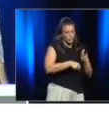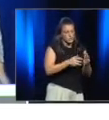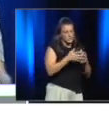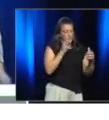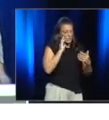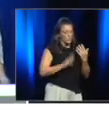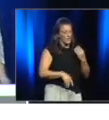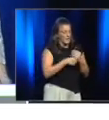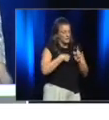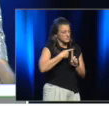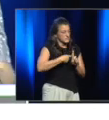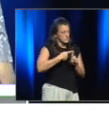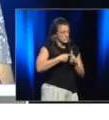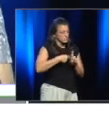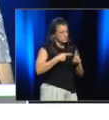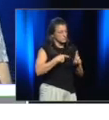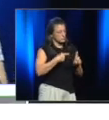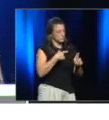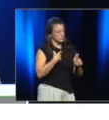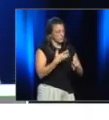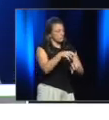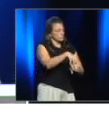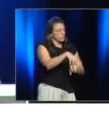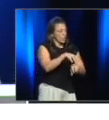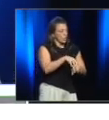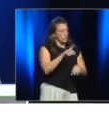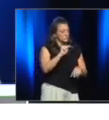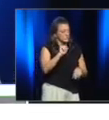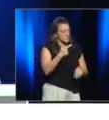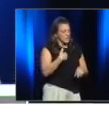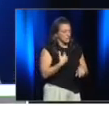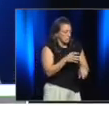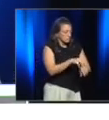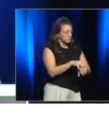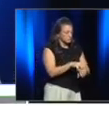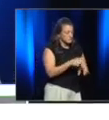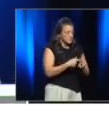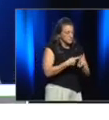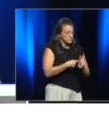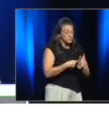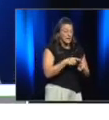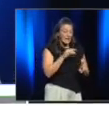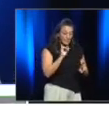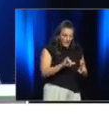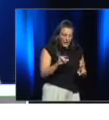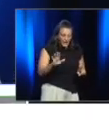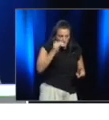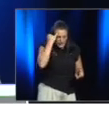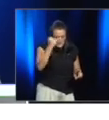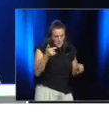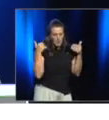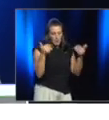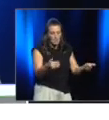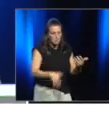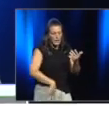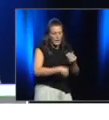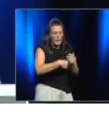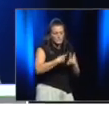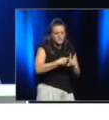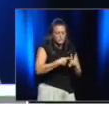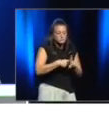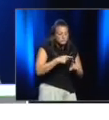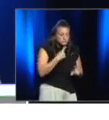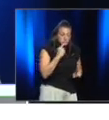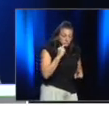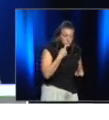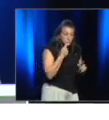well. You might never use it, but you know, it's there if you want it. And that proved to be remarkably insightful. When